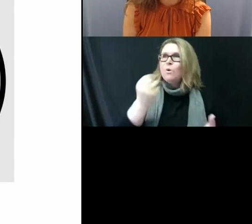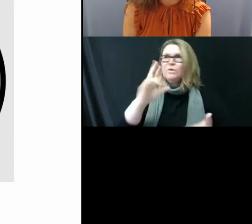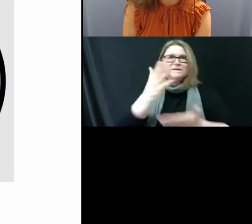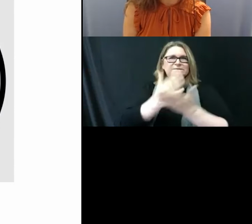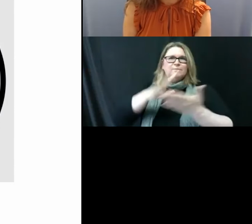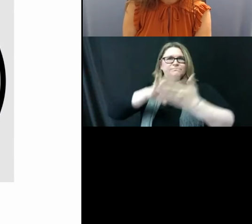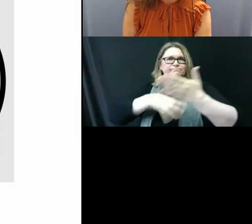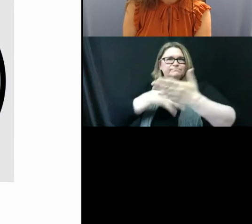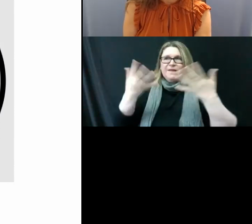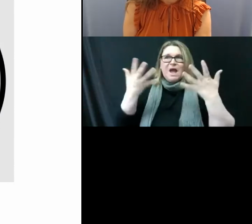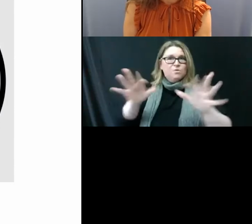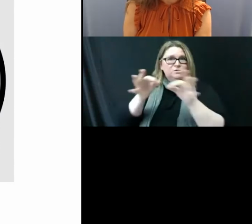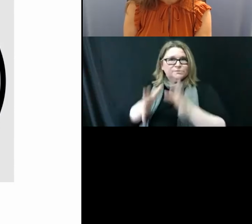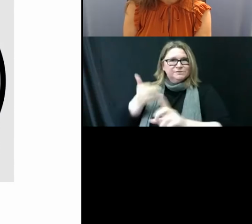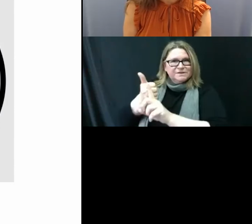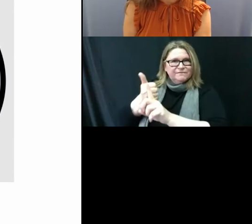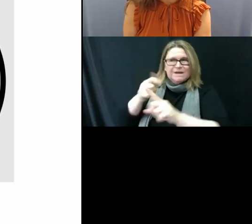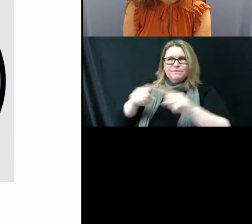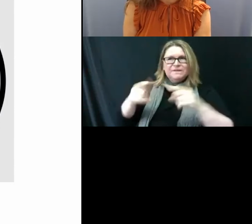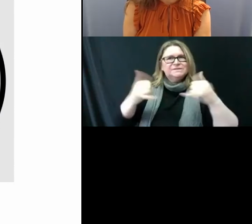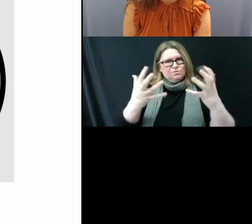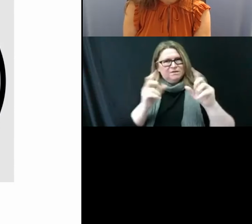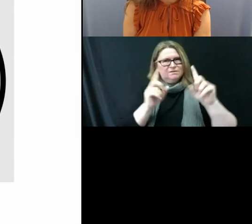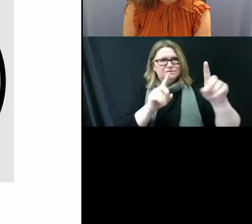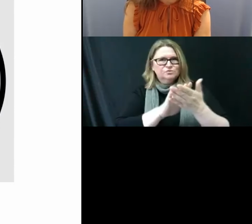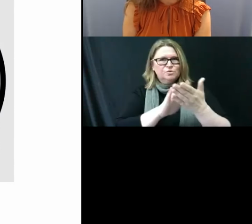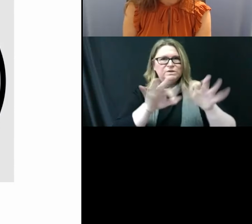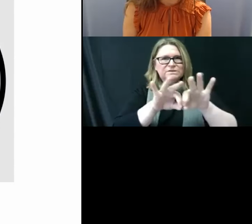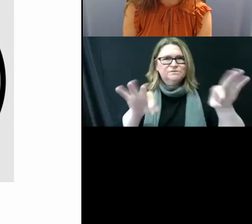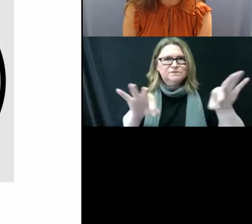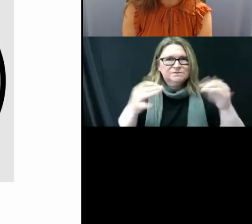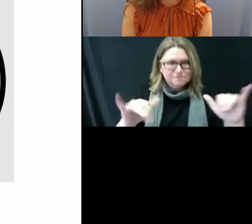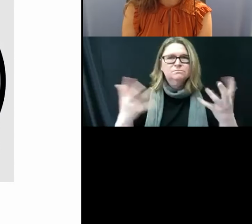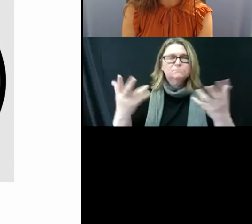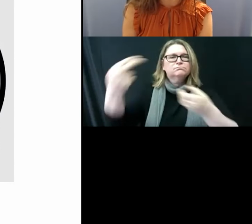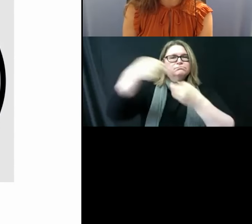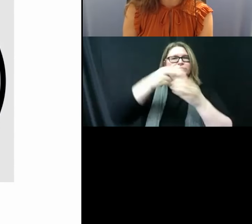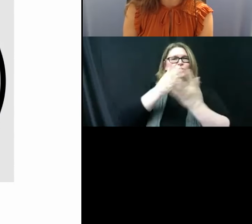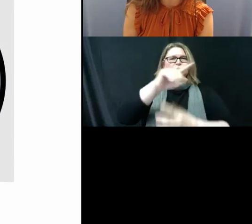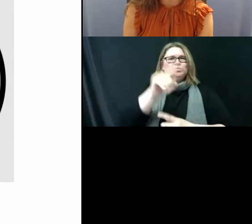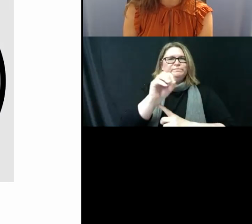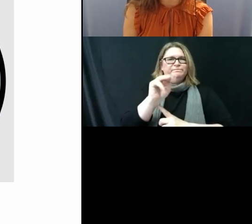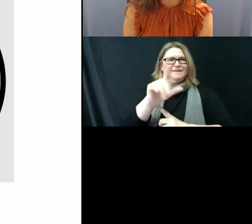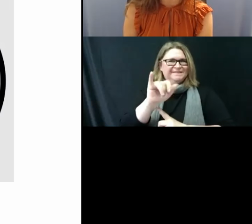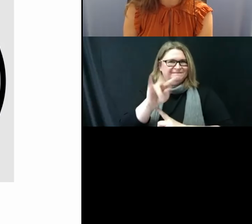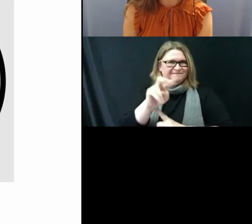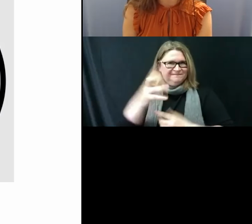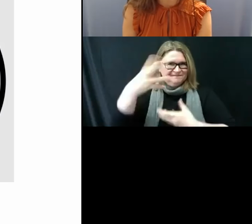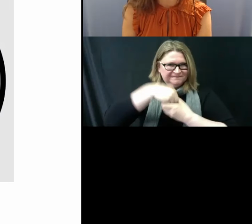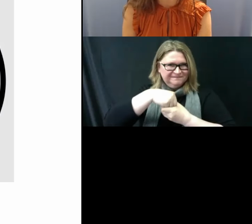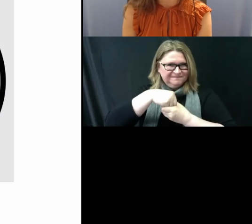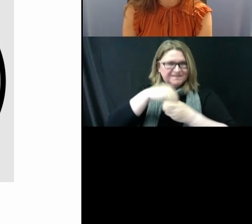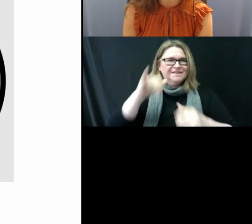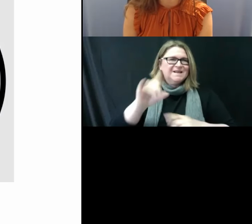in person. If someone doesn't feel well, or someone is an interpreter and they're going to